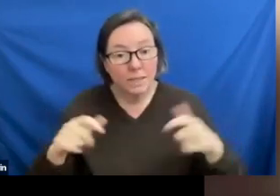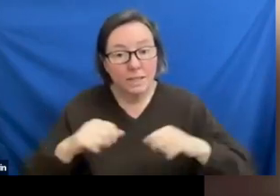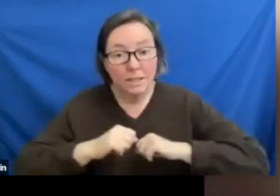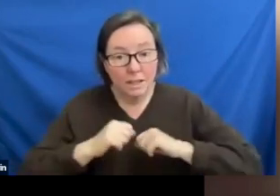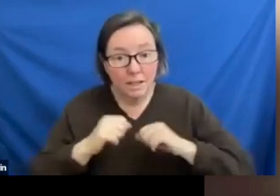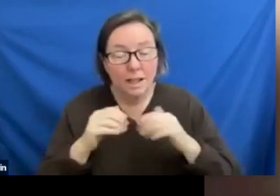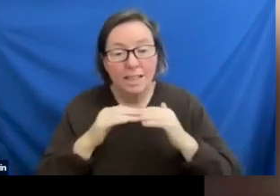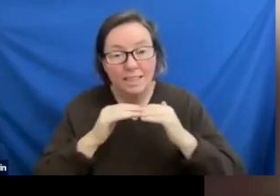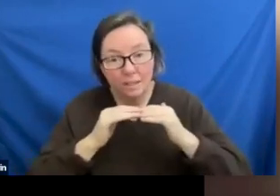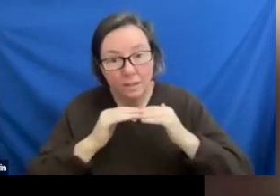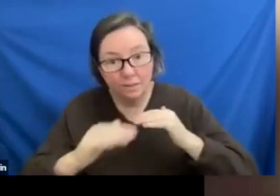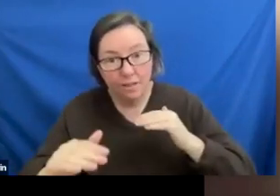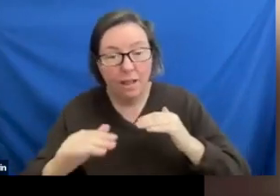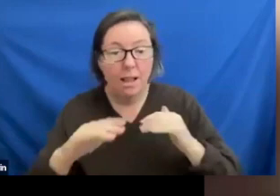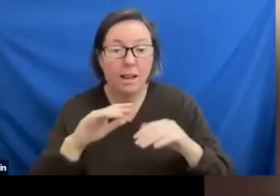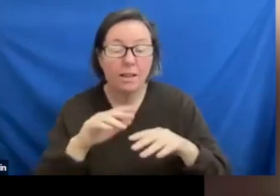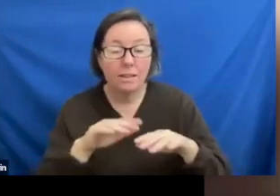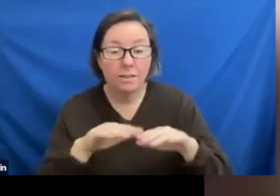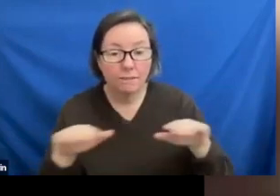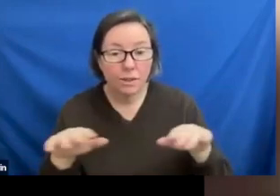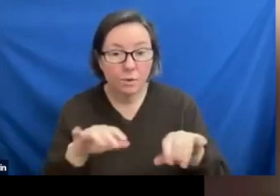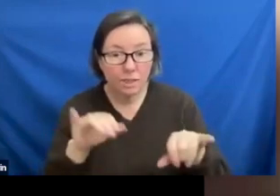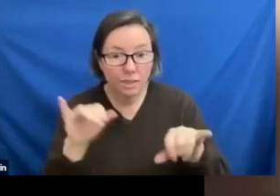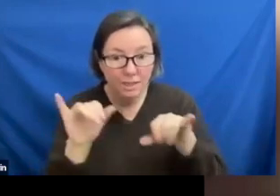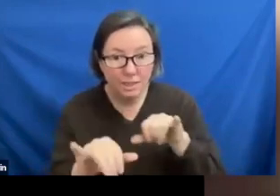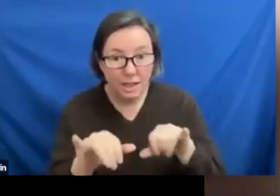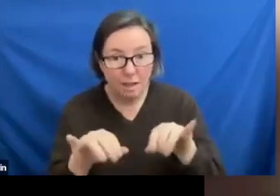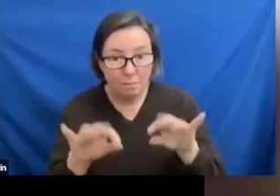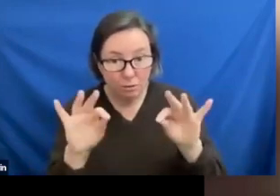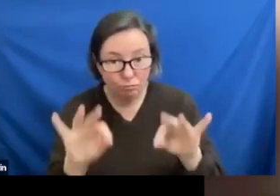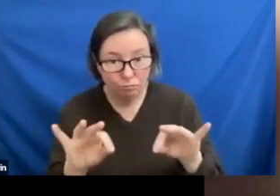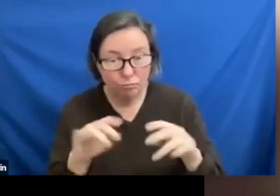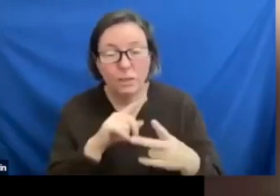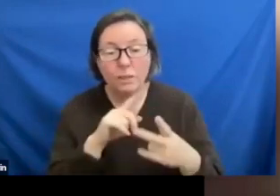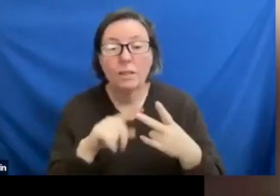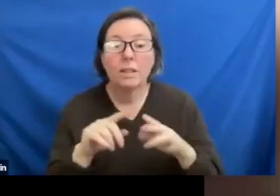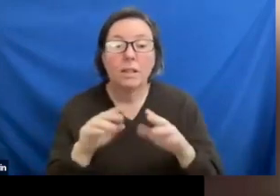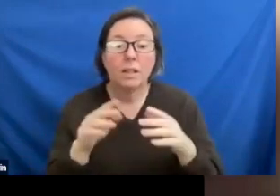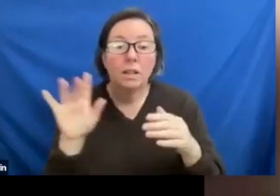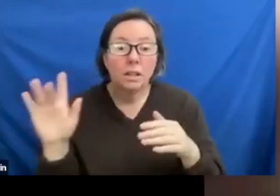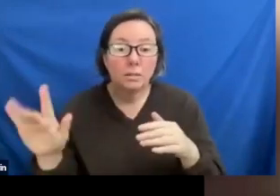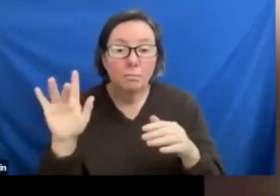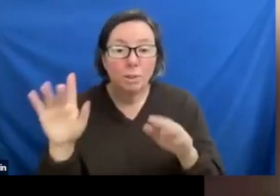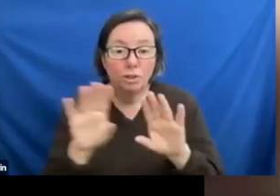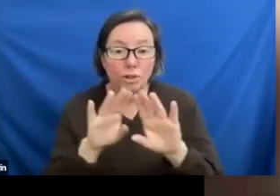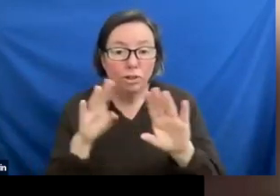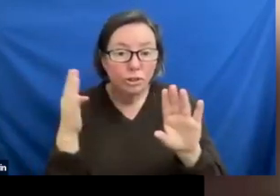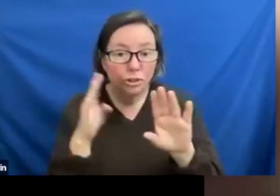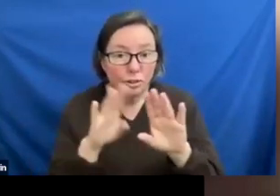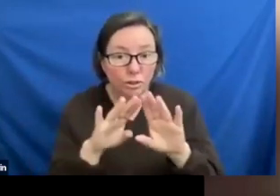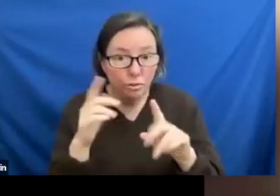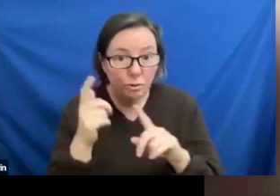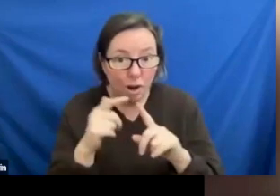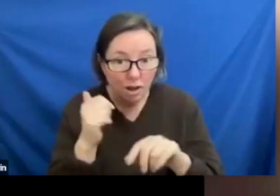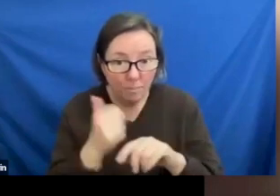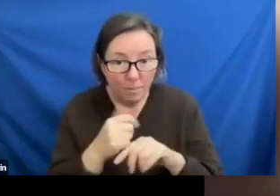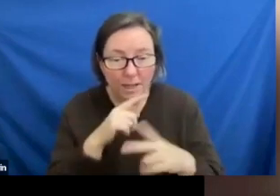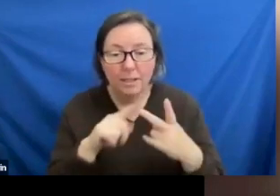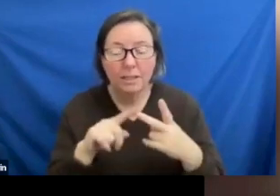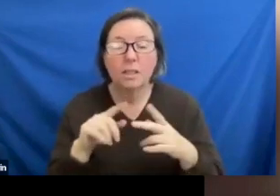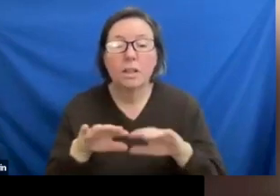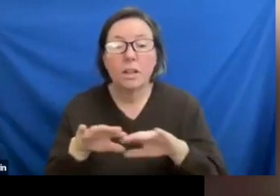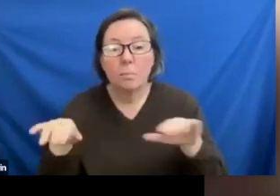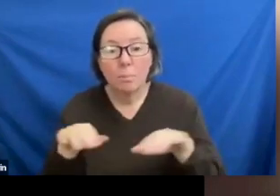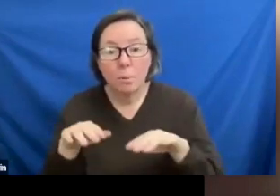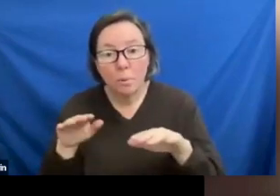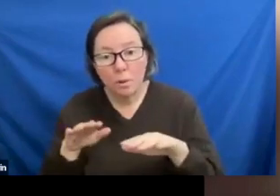flat, that floor is stable. There's automatic doors, there's ramps that lead you over to the pool.